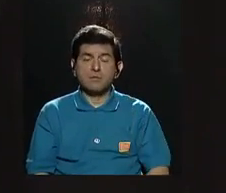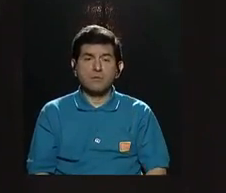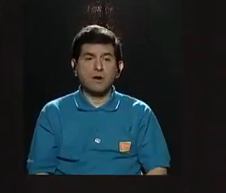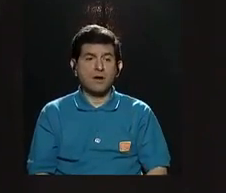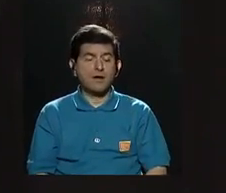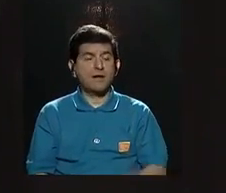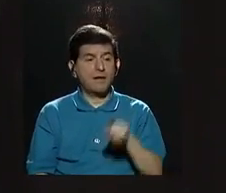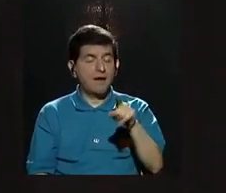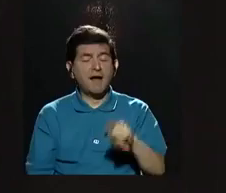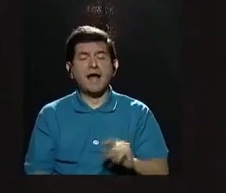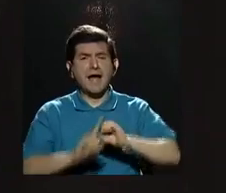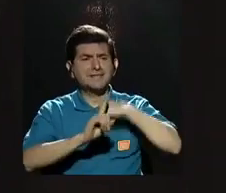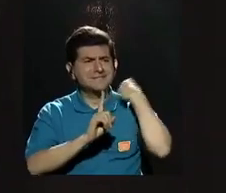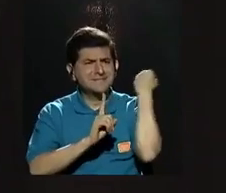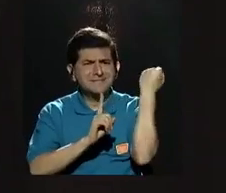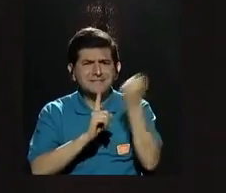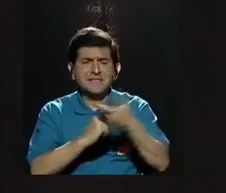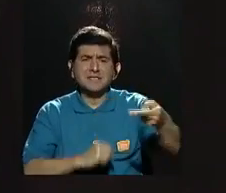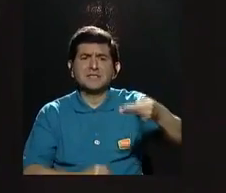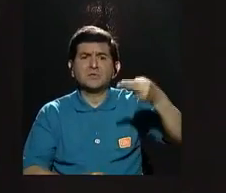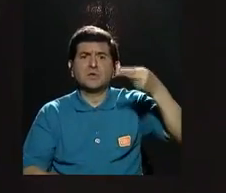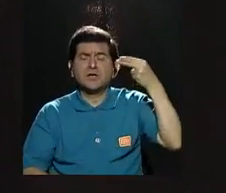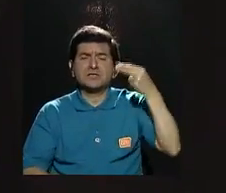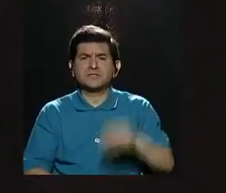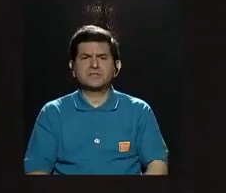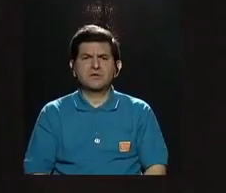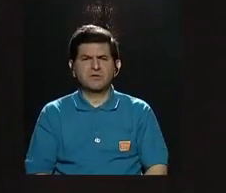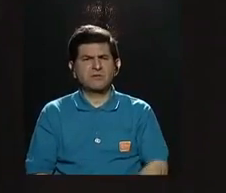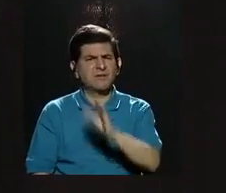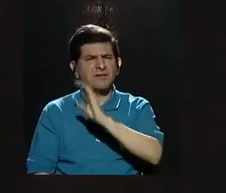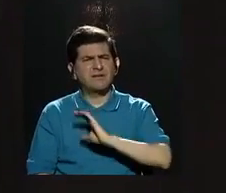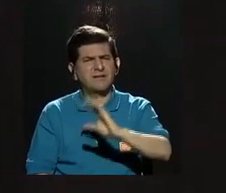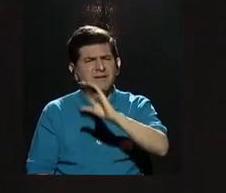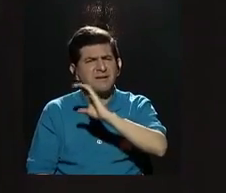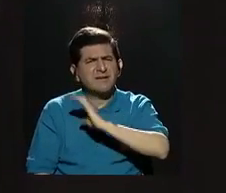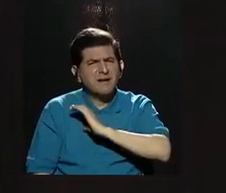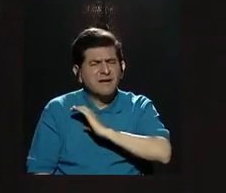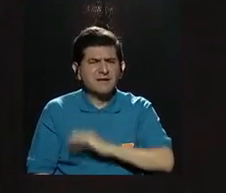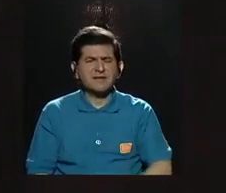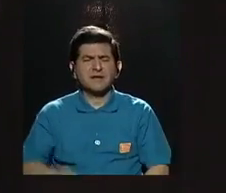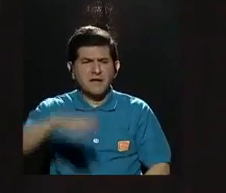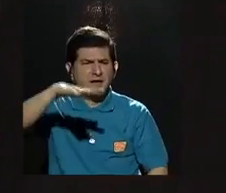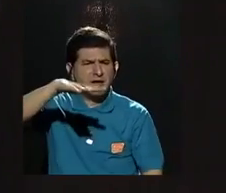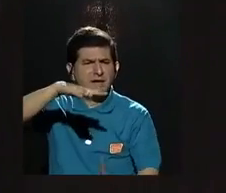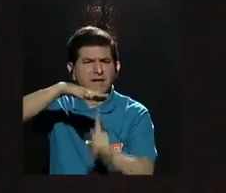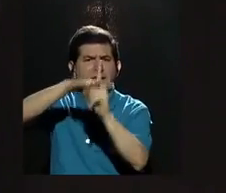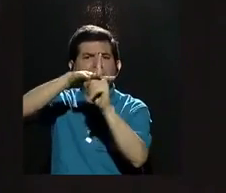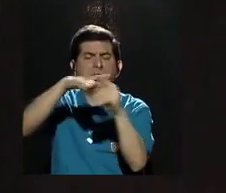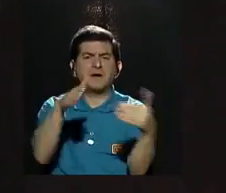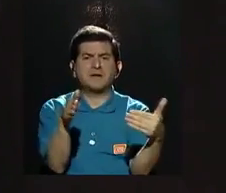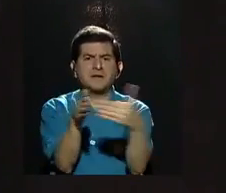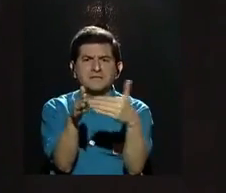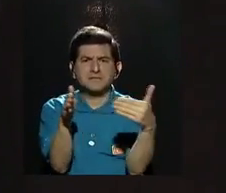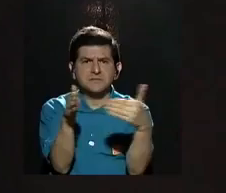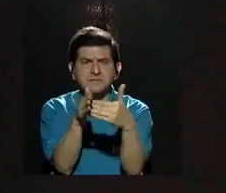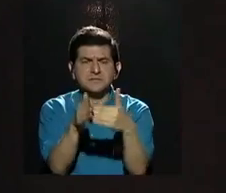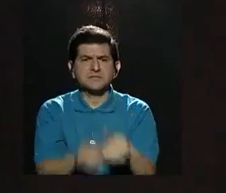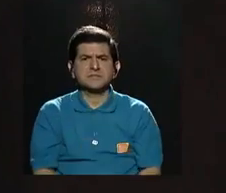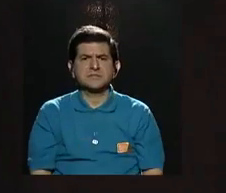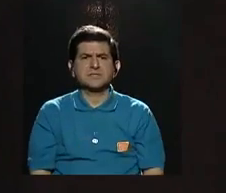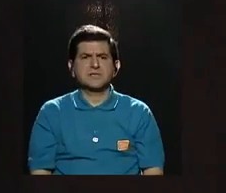conjuncture characterized by an upsurge in organized resistance to